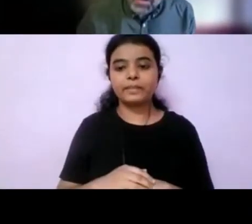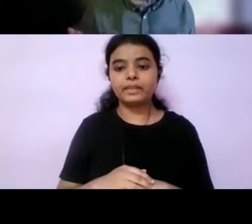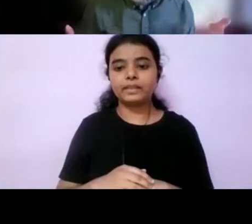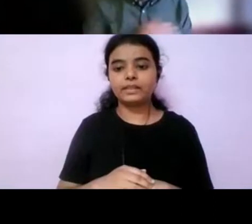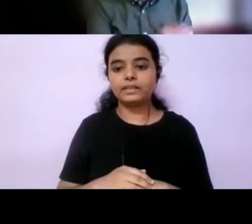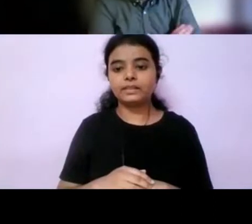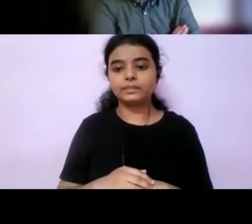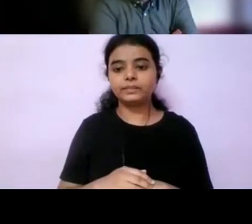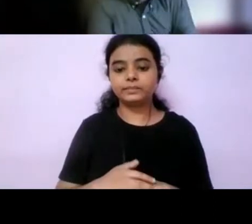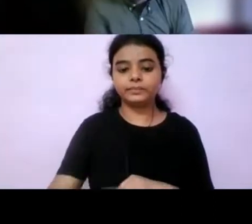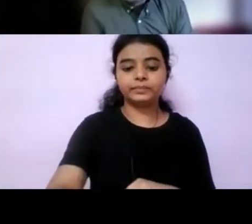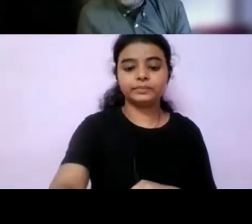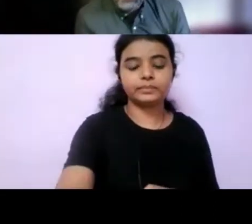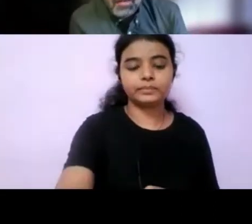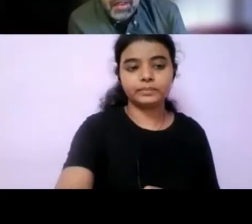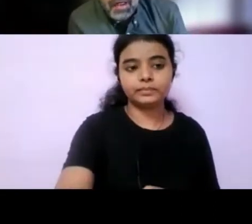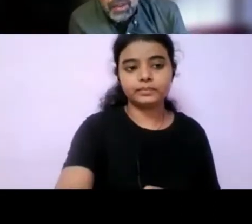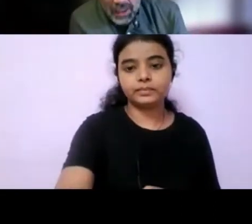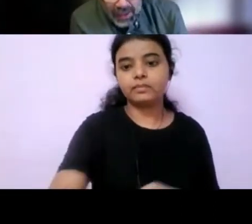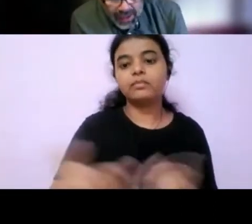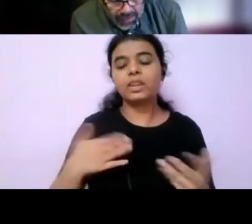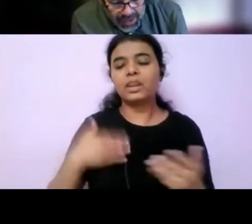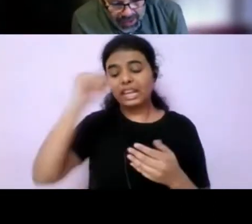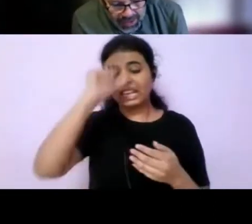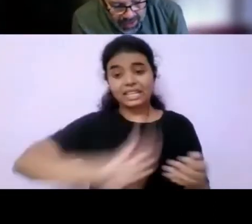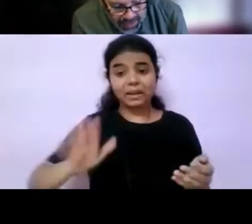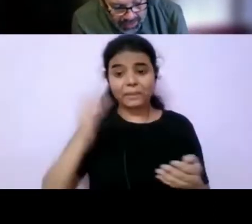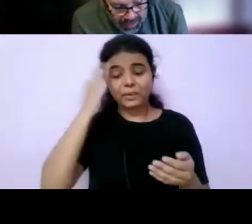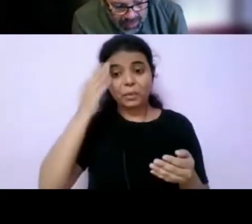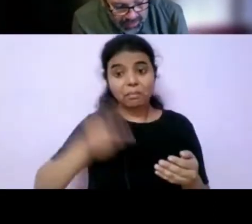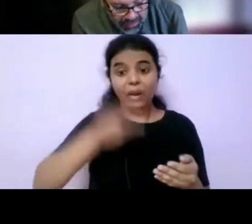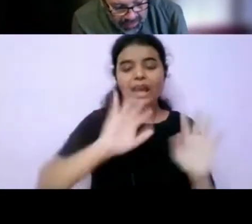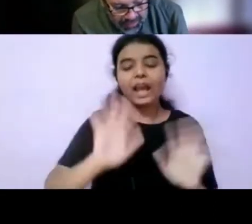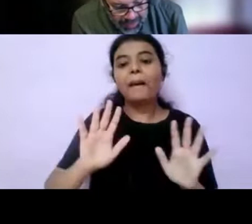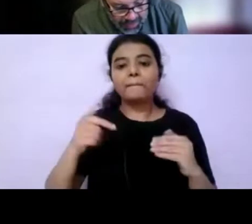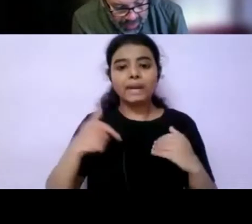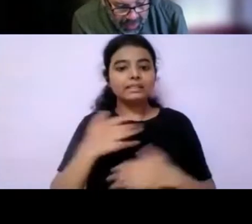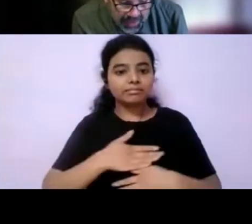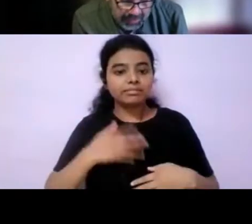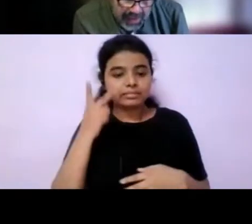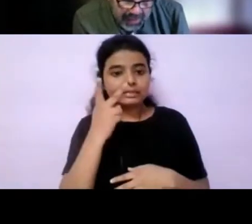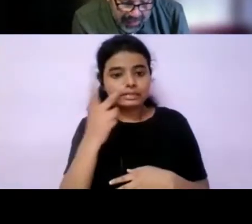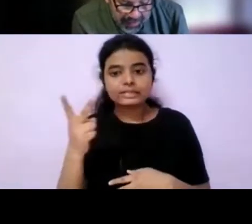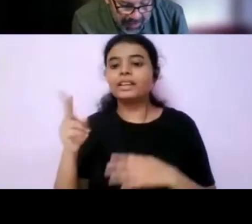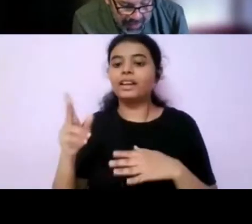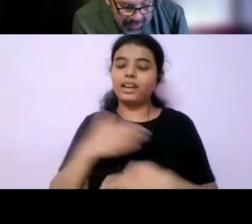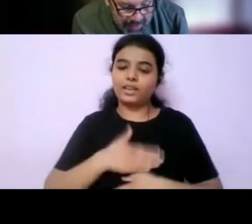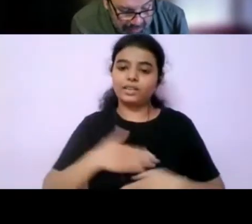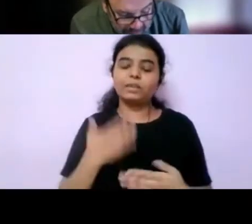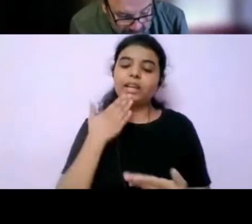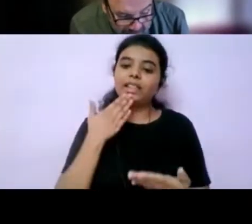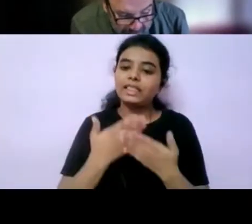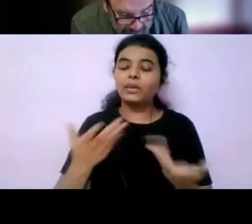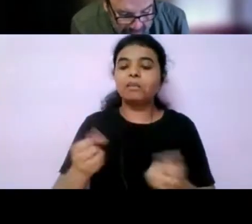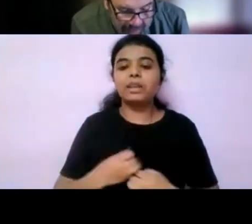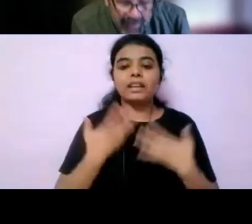it's all, you know, I know this from all over India, but I really enjoyed the visits I've had to India, and I'm very, very pleased to be able to